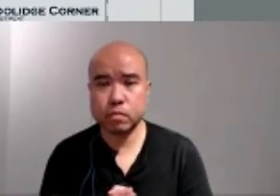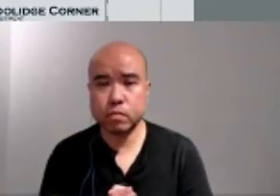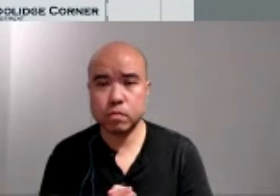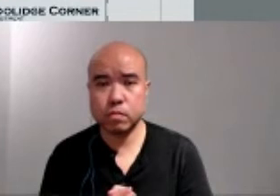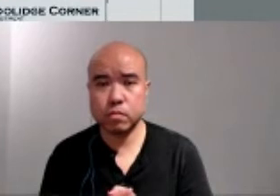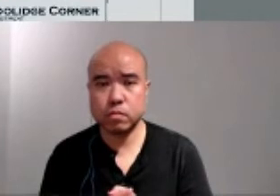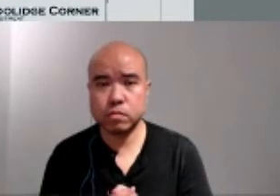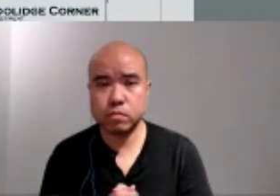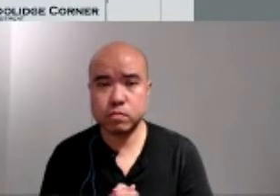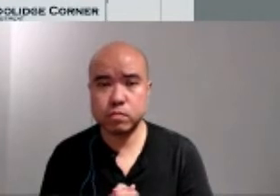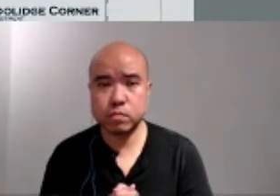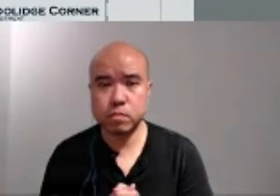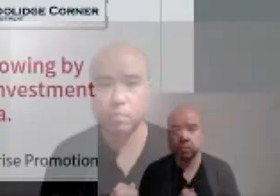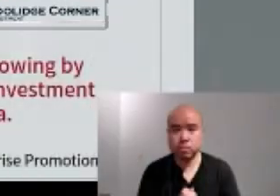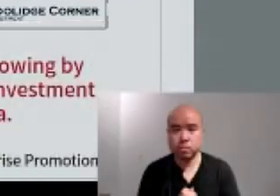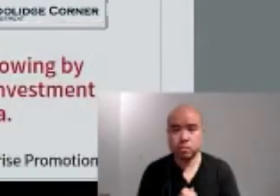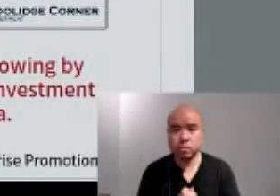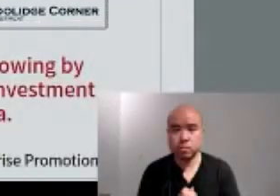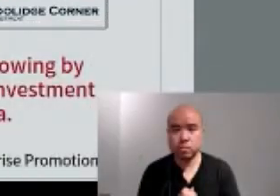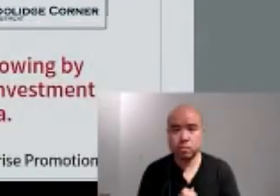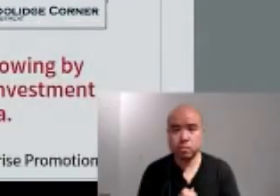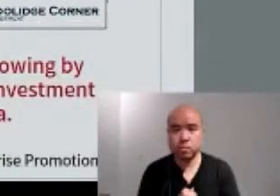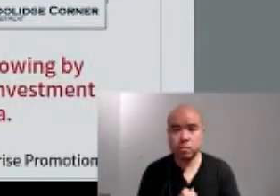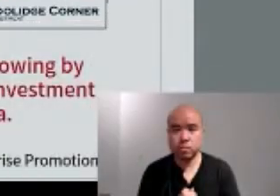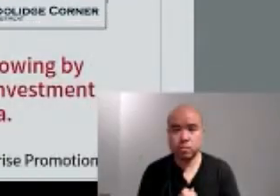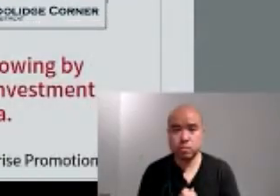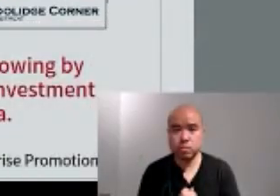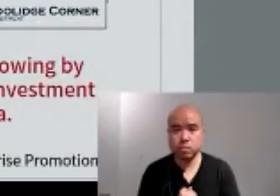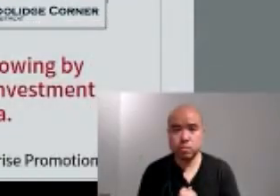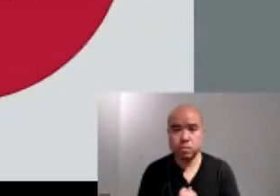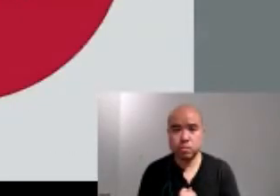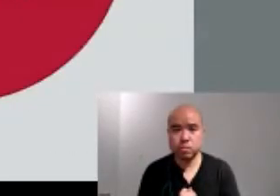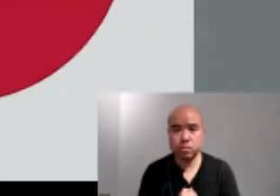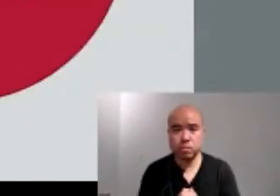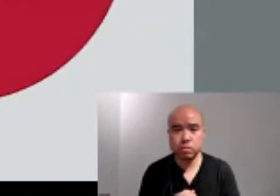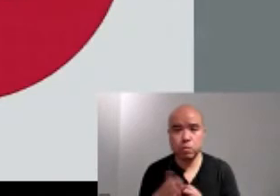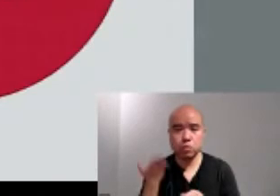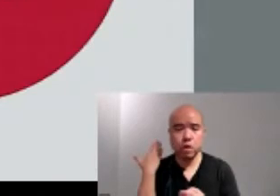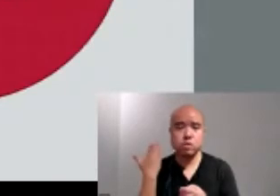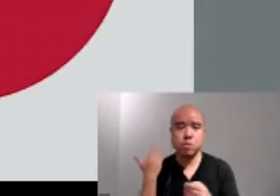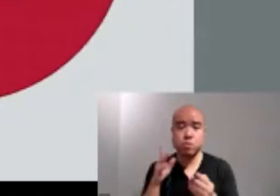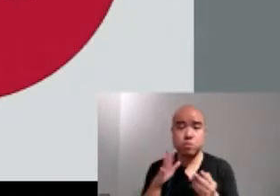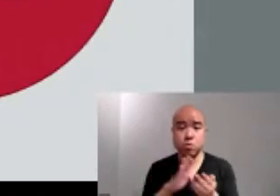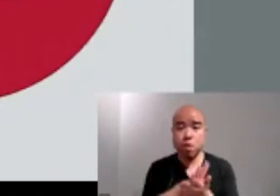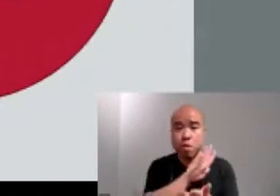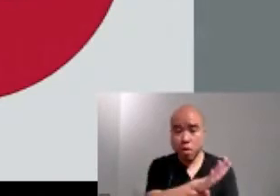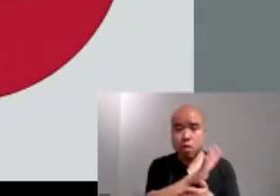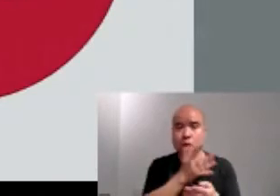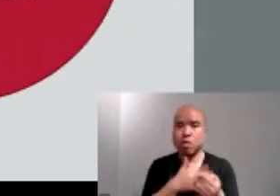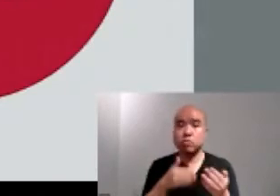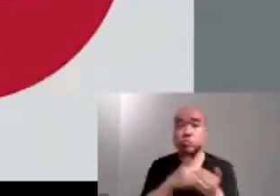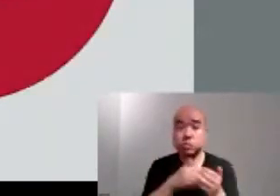8,200 entrepreneurs from 700 teams for the past 5 years. Here's just three common challenges